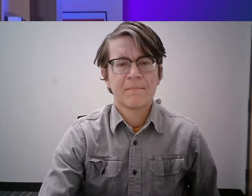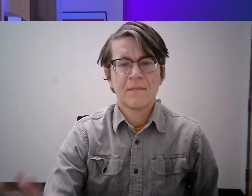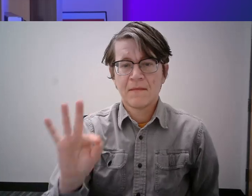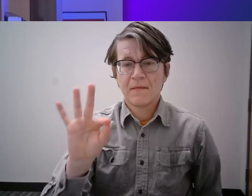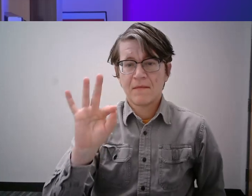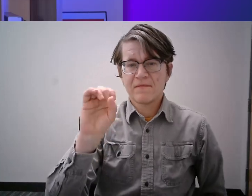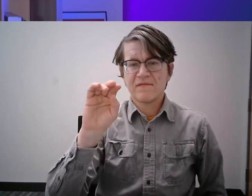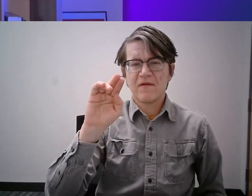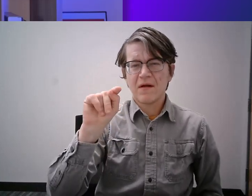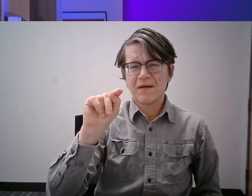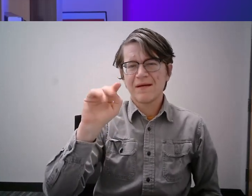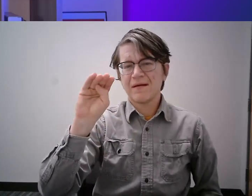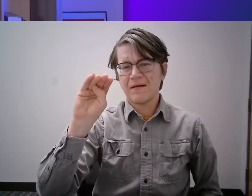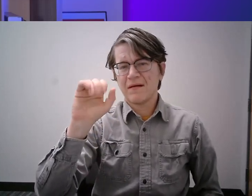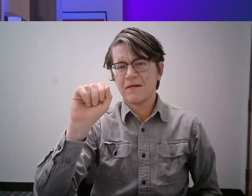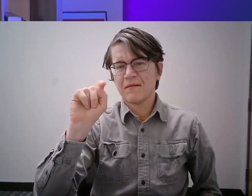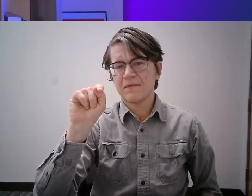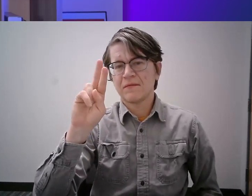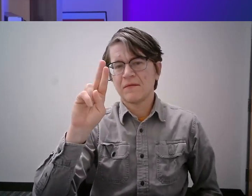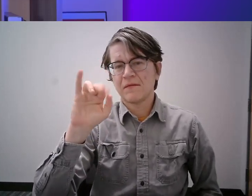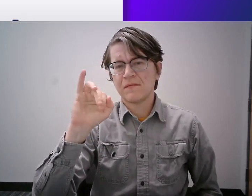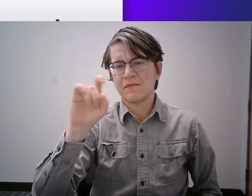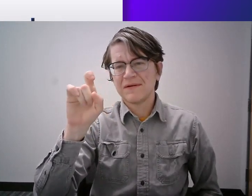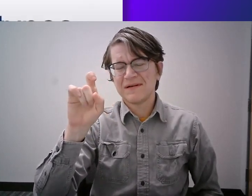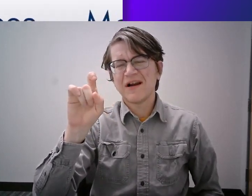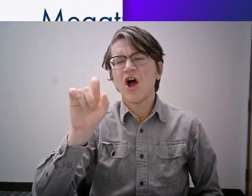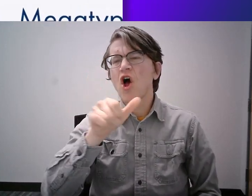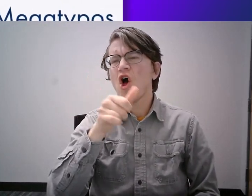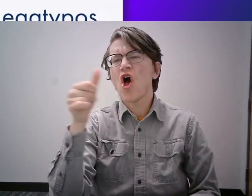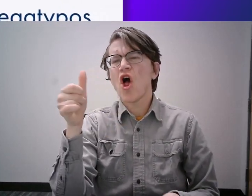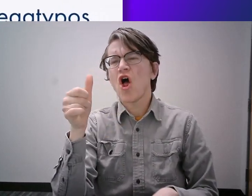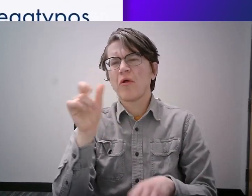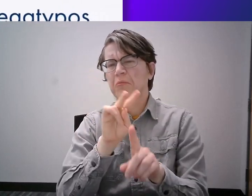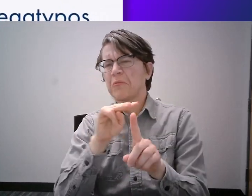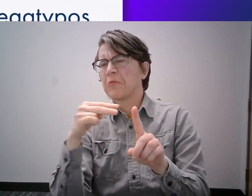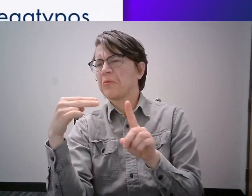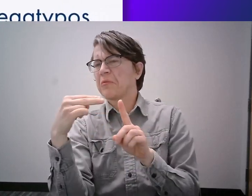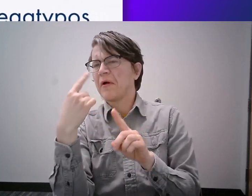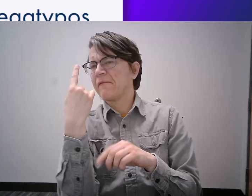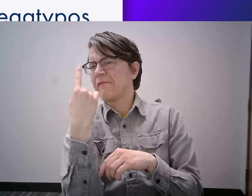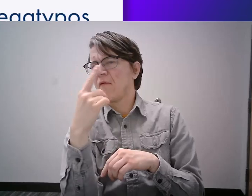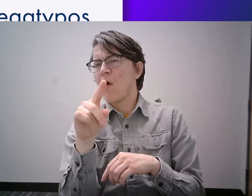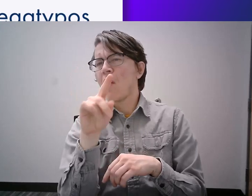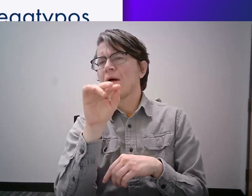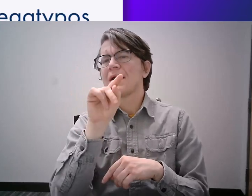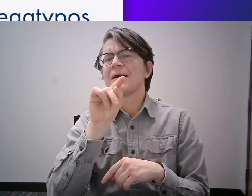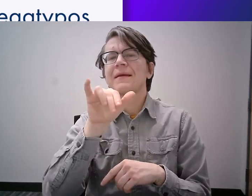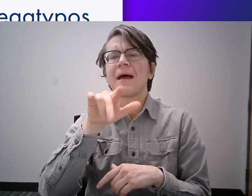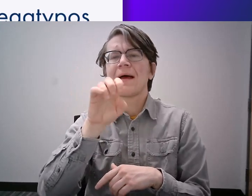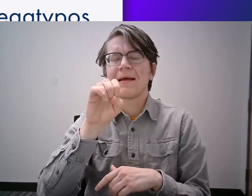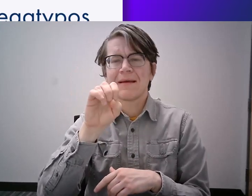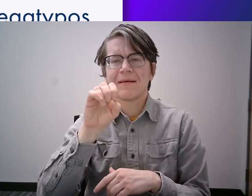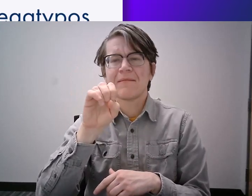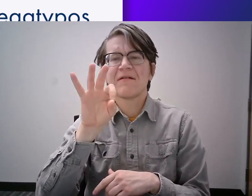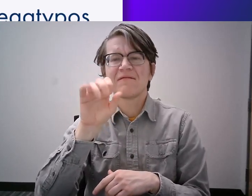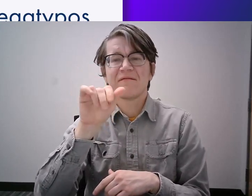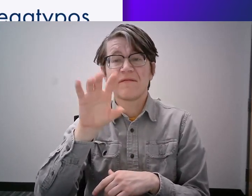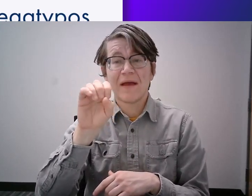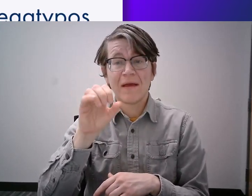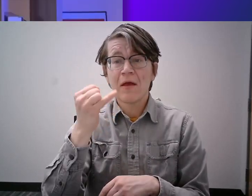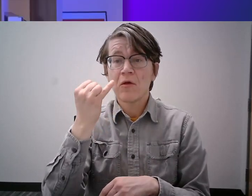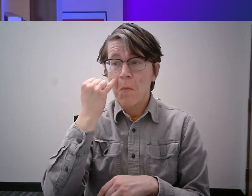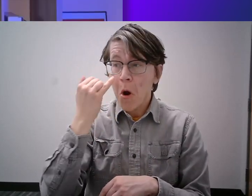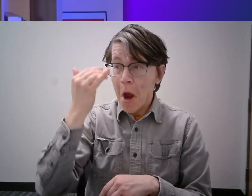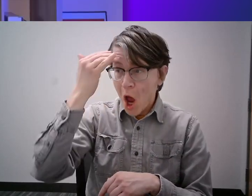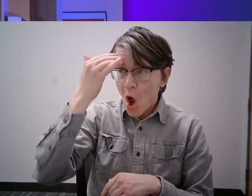The font matrix is a different way of looking at typefaces. Knowing about it would have saved me a lot of time. So in this